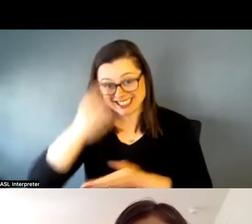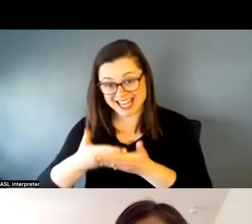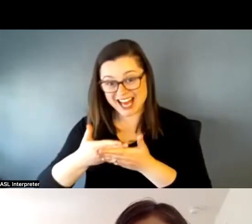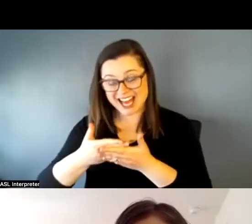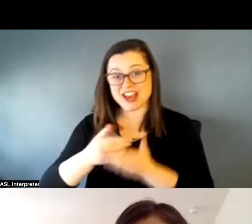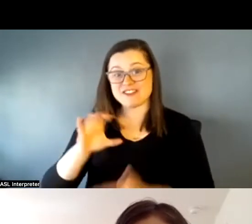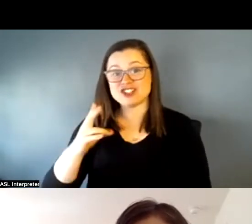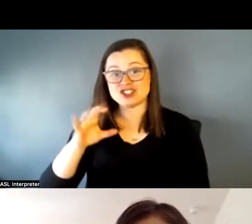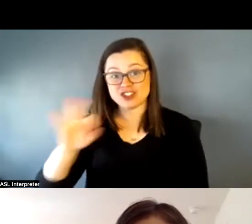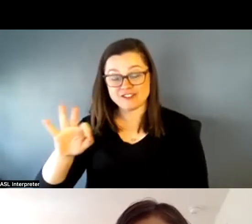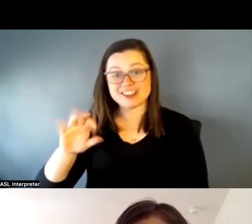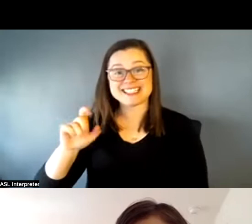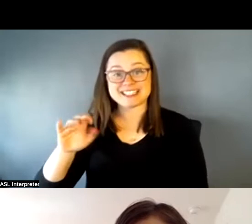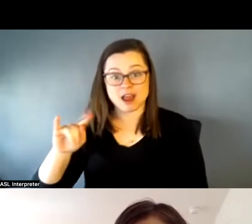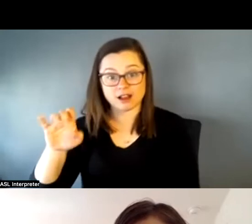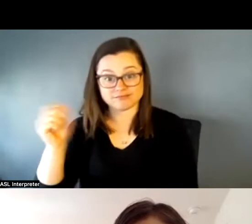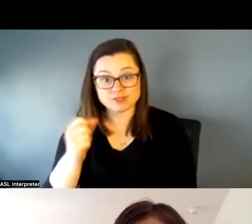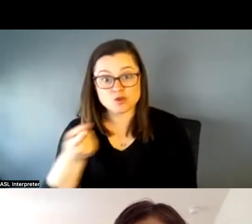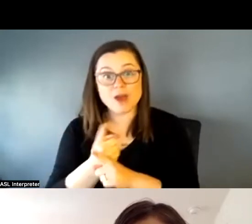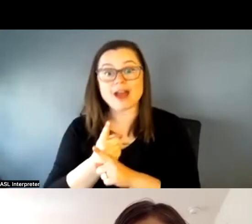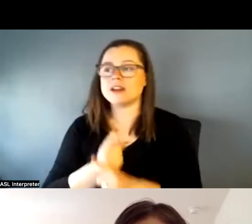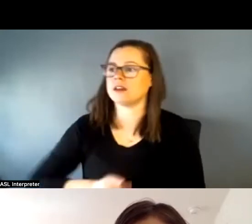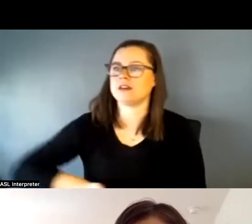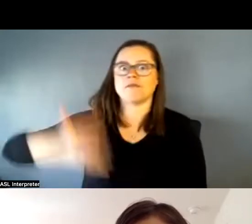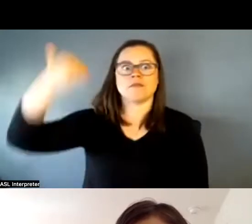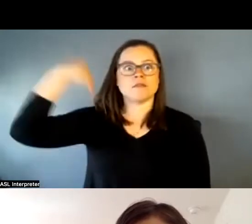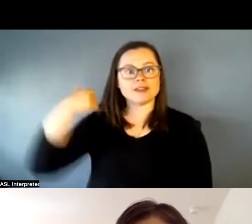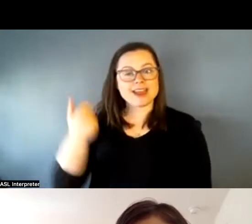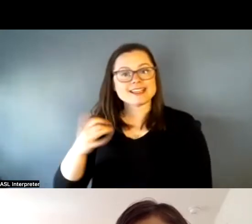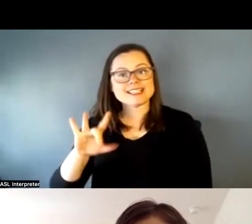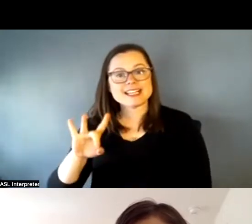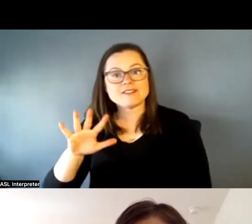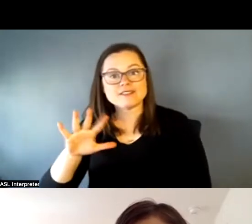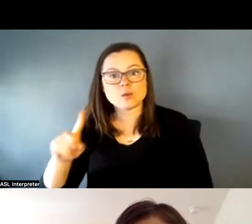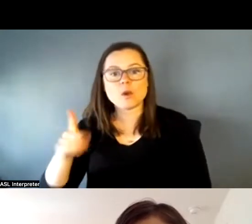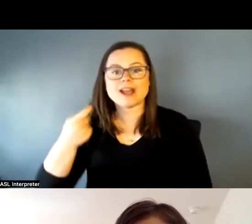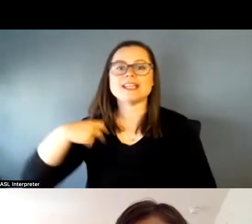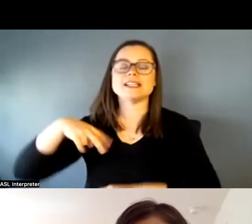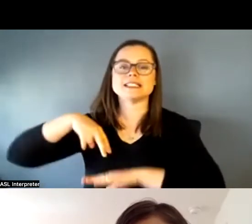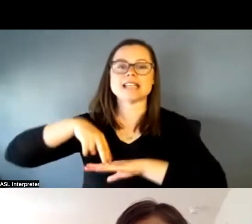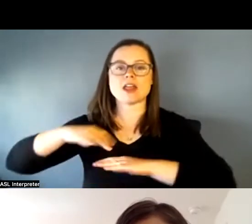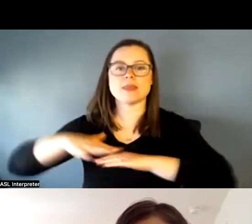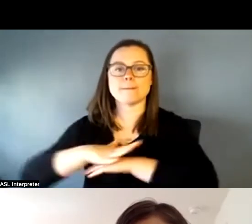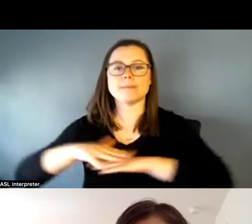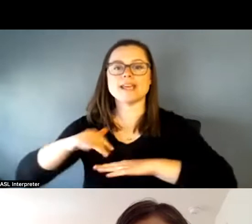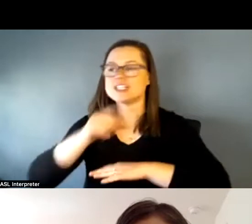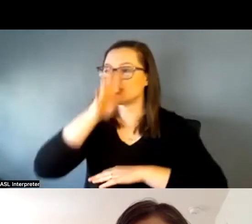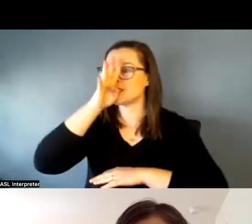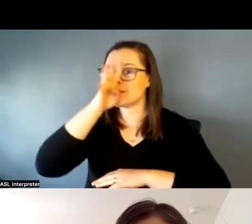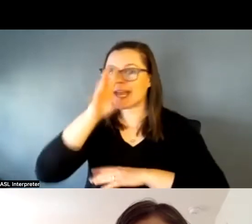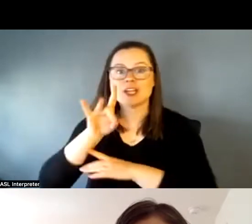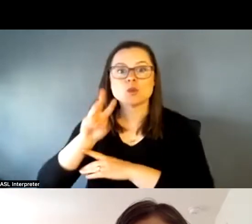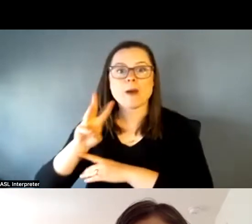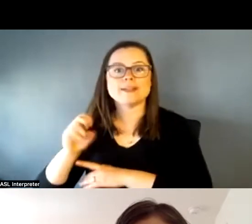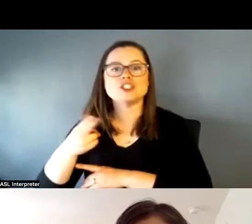the shores of a beach over here, Alki Beach, and he says something like, La Leodicea Adichapad. Welcome, my friends, onto